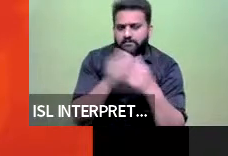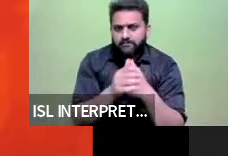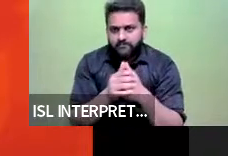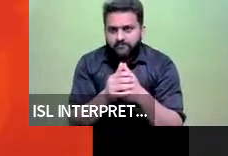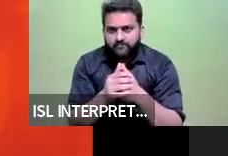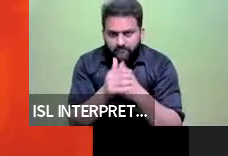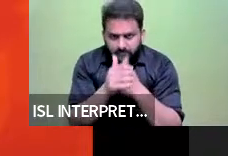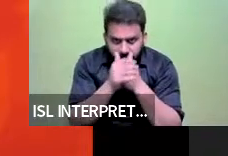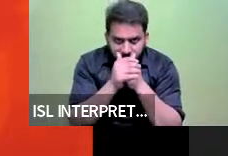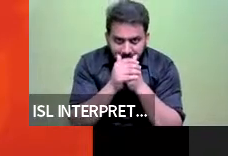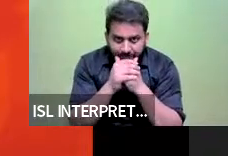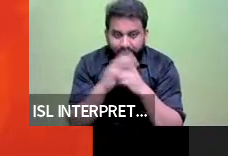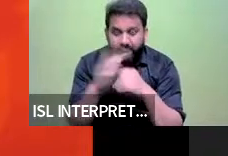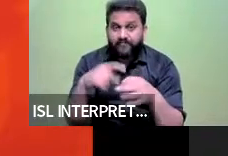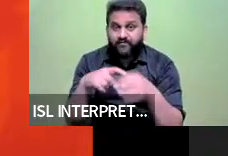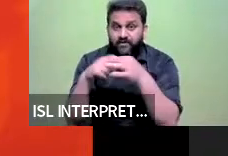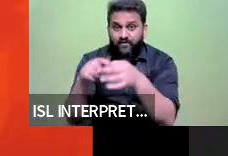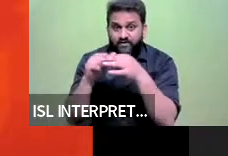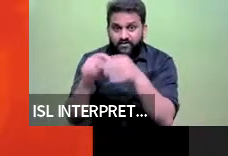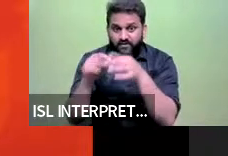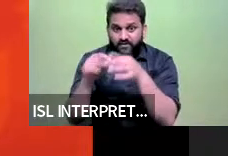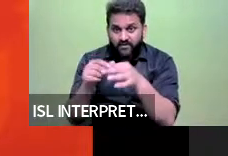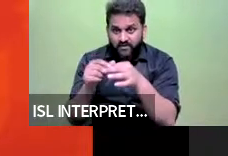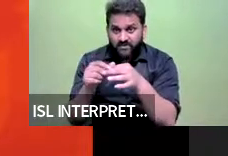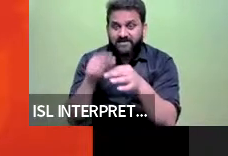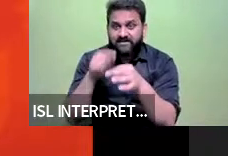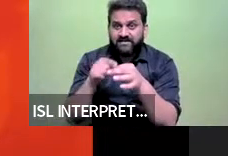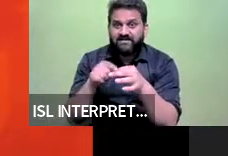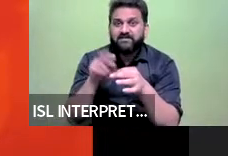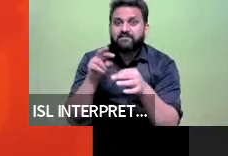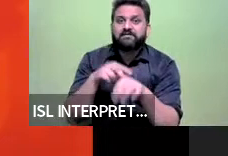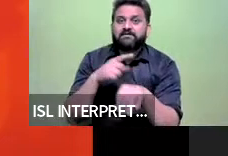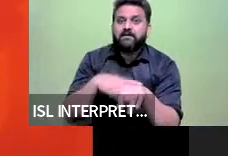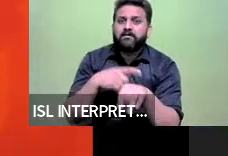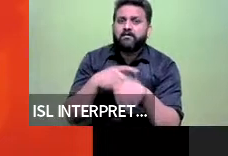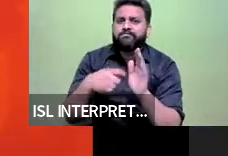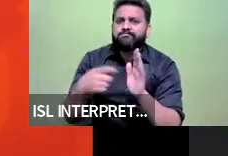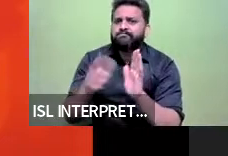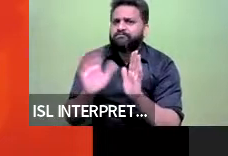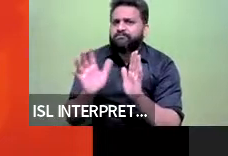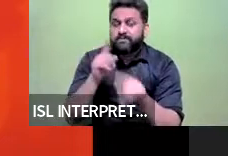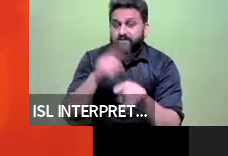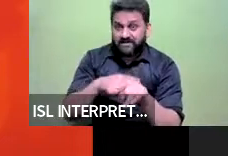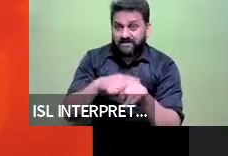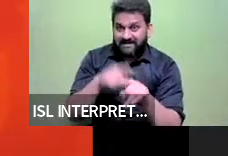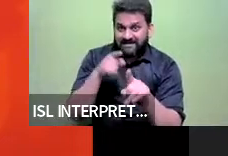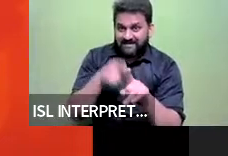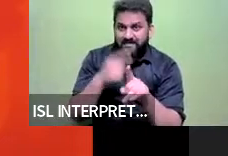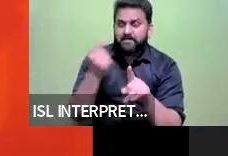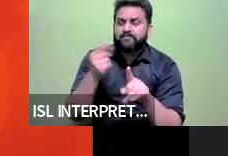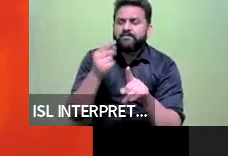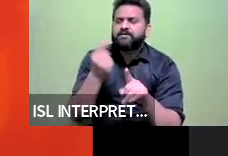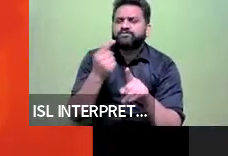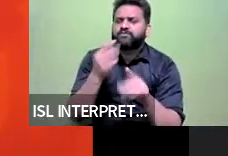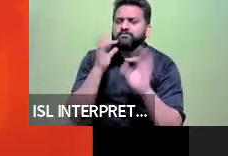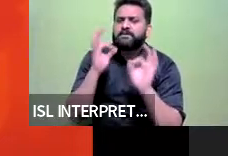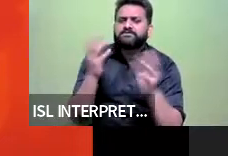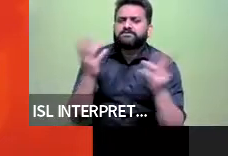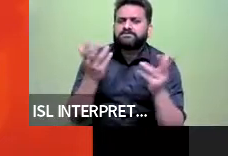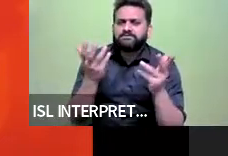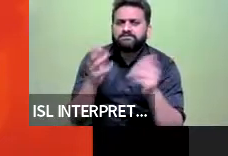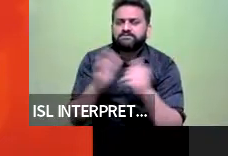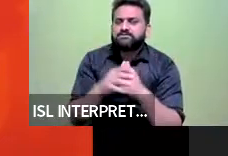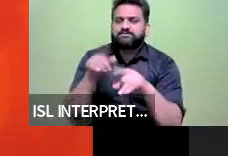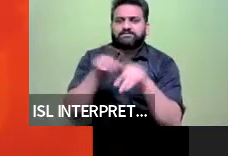one. Question and answer is not taking your time. You can use this one in a good time management.